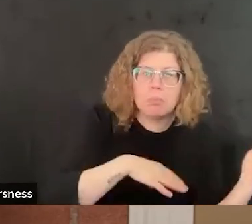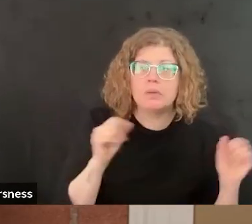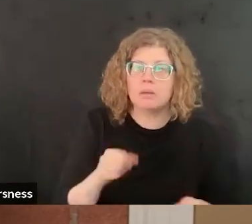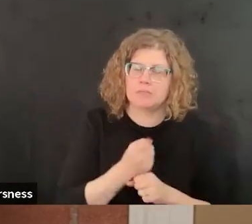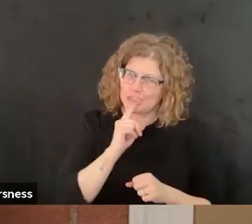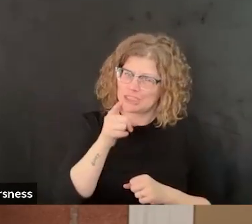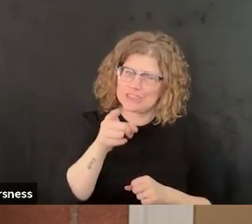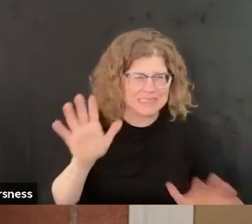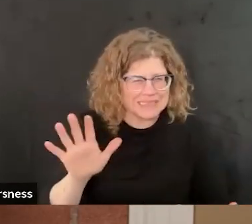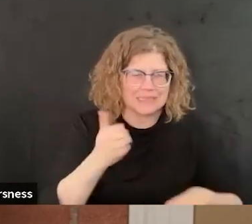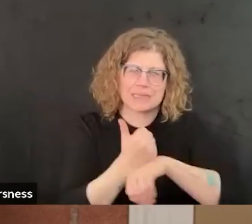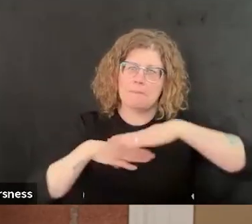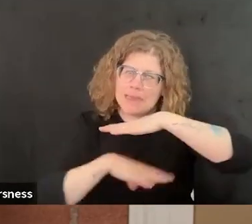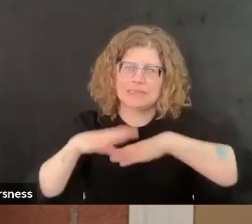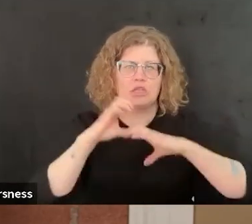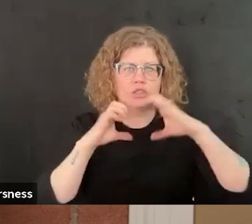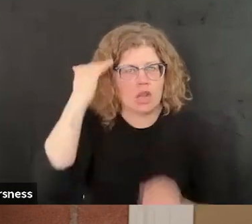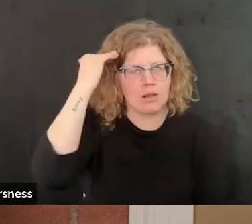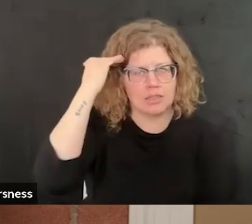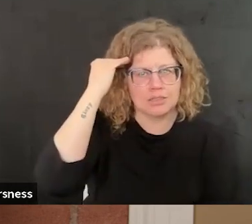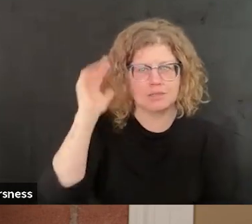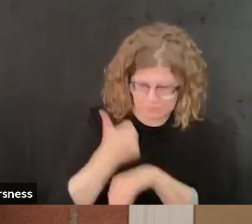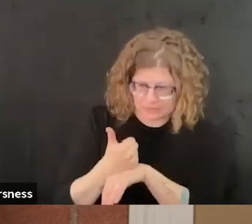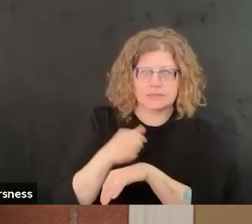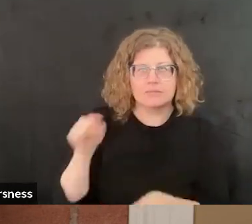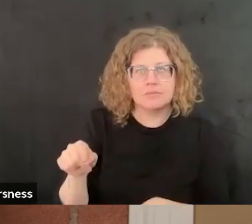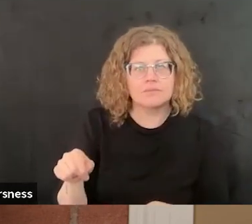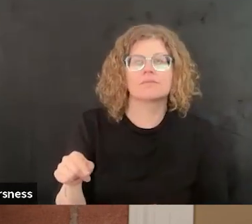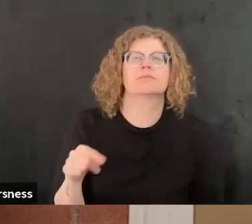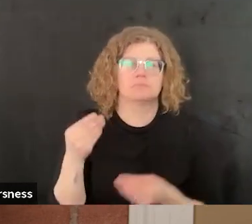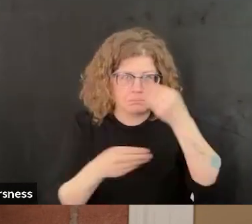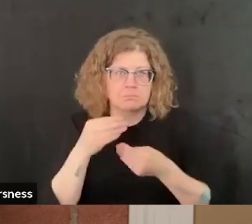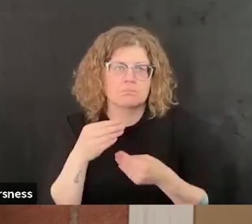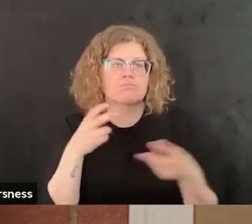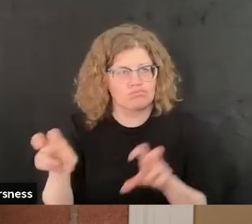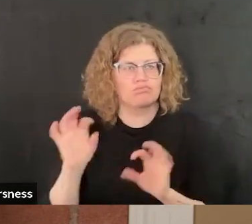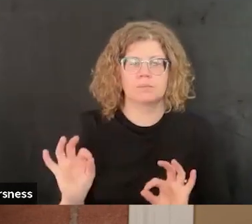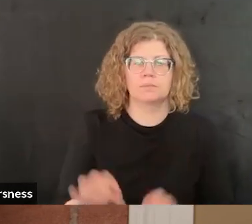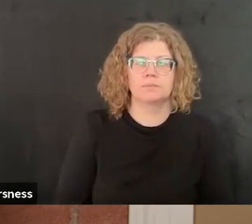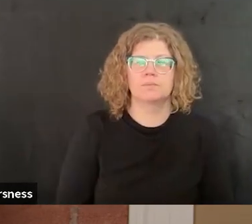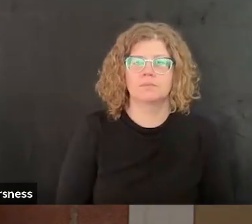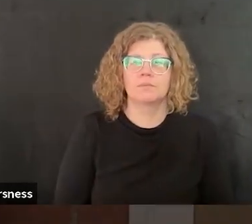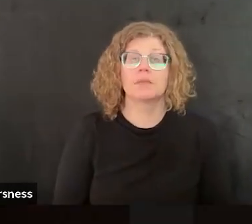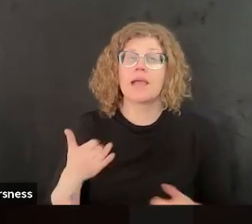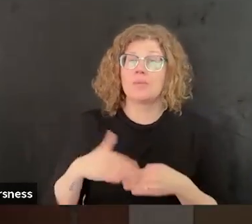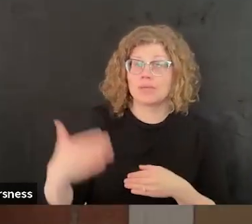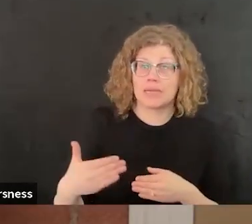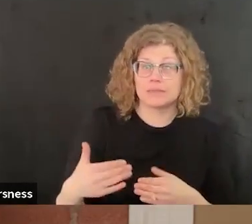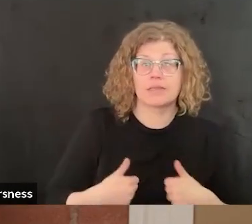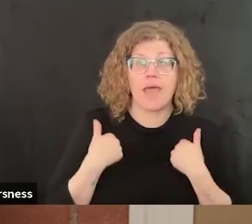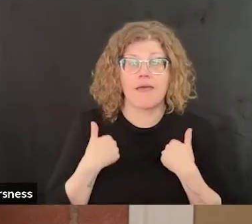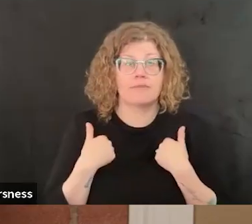So making sure that you have those basic construction elements in place and budgeted for as a part of your project.